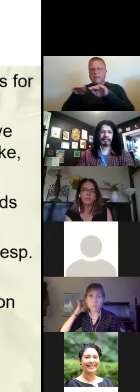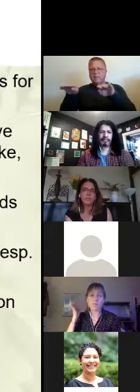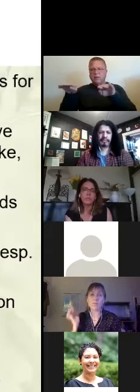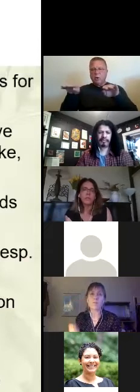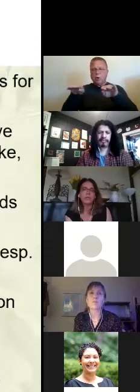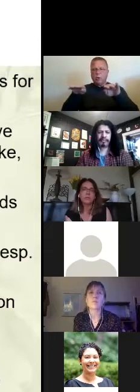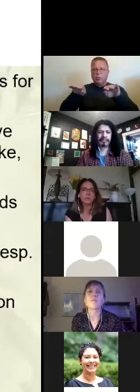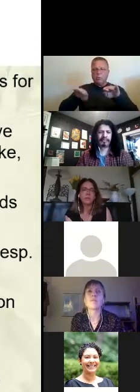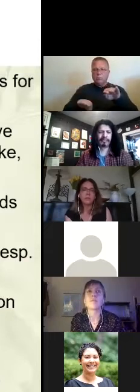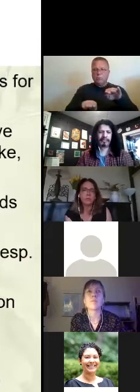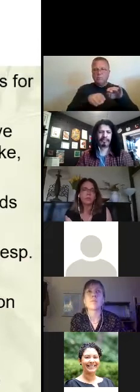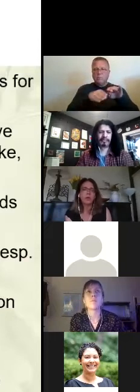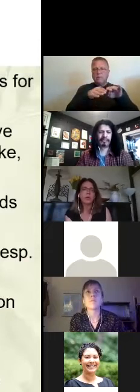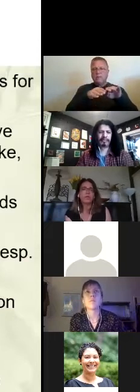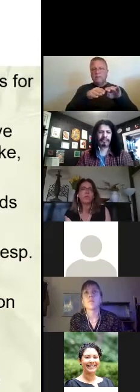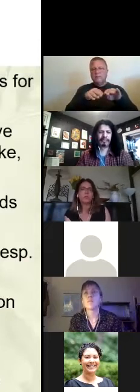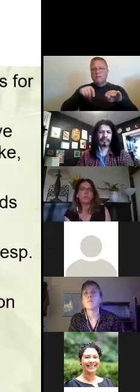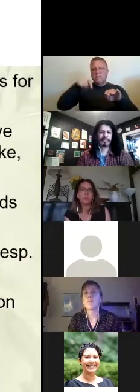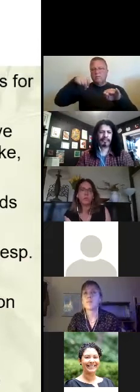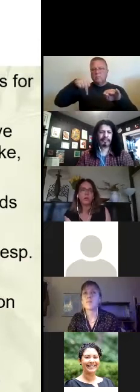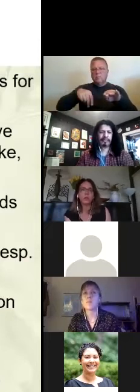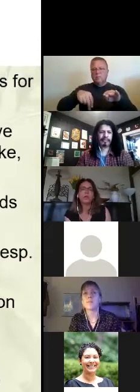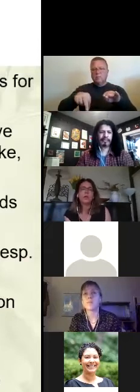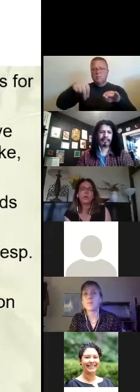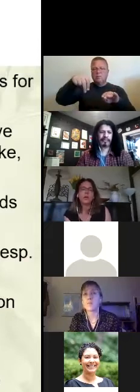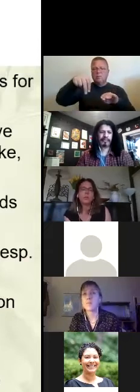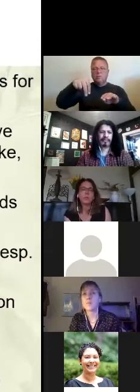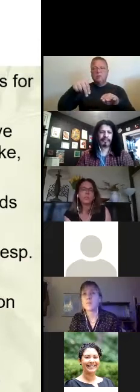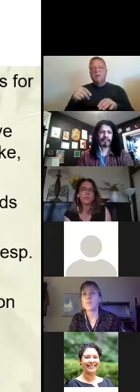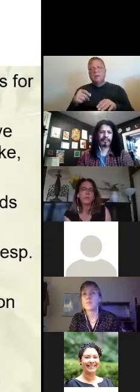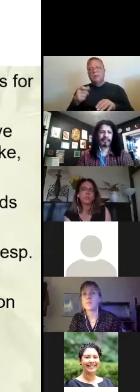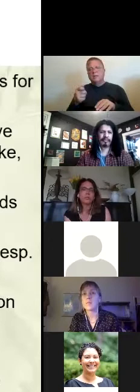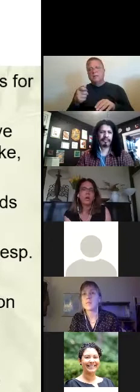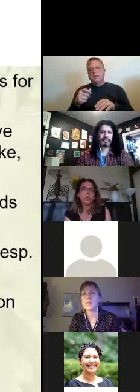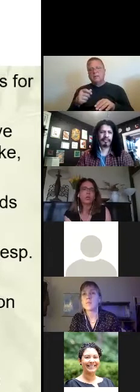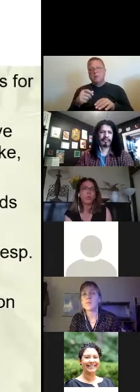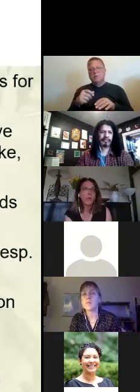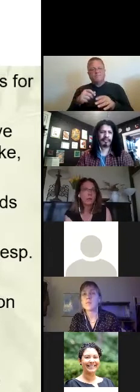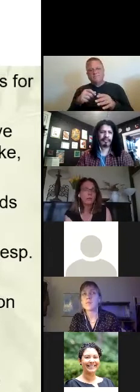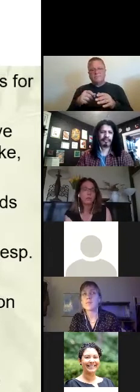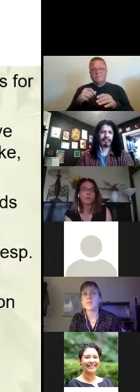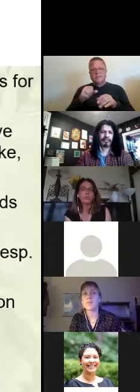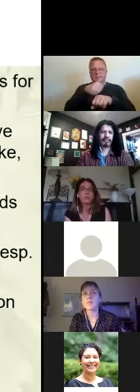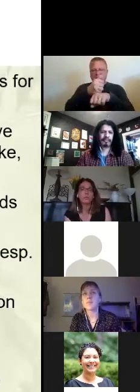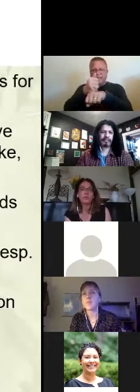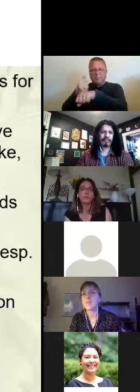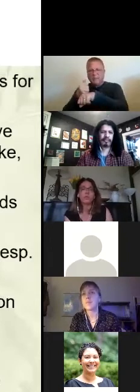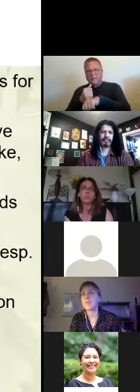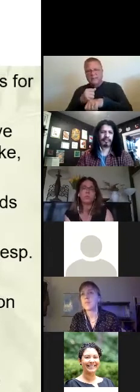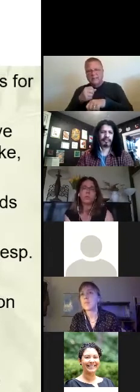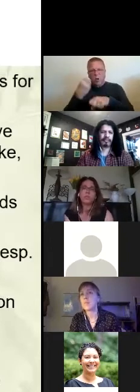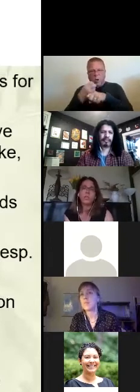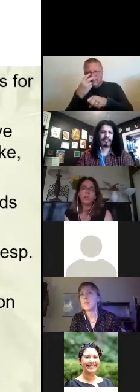the sight lines, there's a little bit of topography there as you get there, that those sight lines are not great. And there's a little bit of